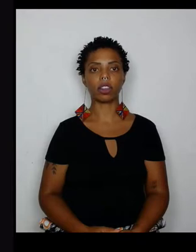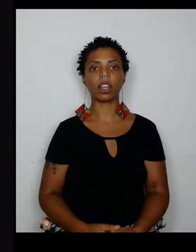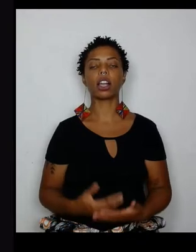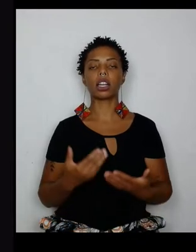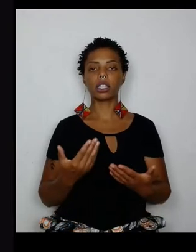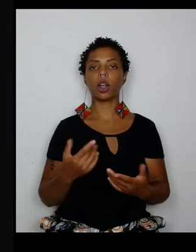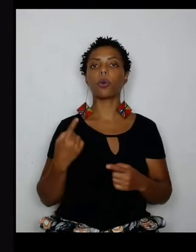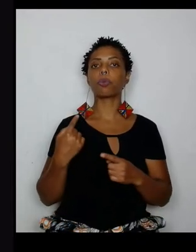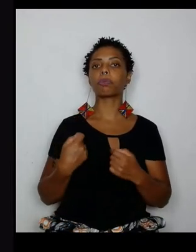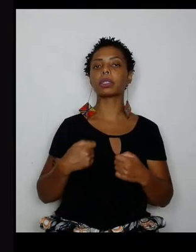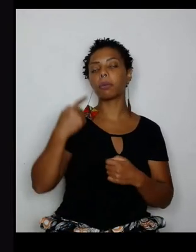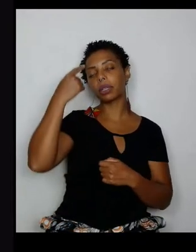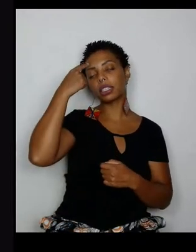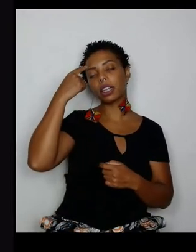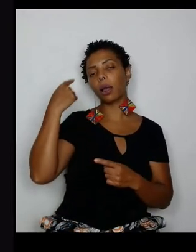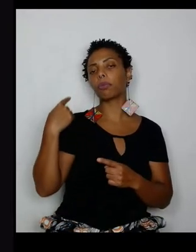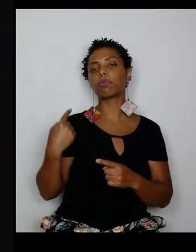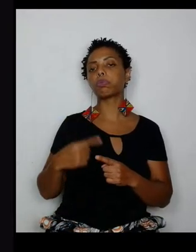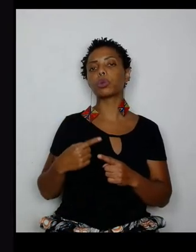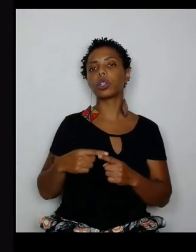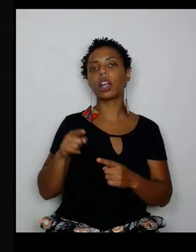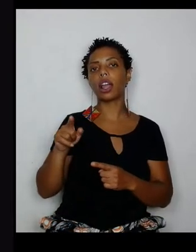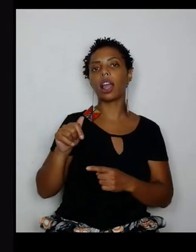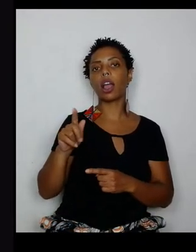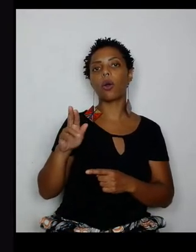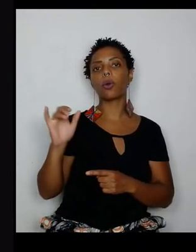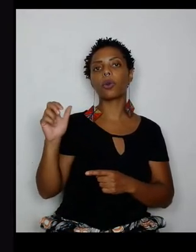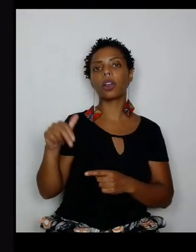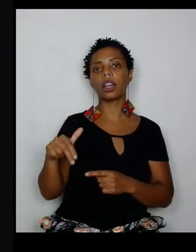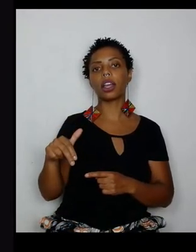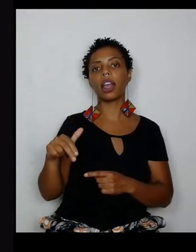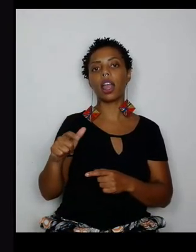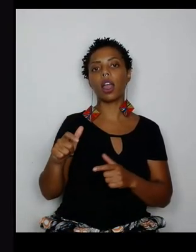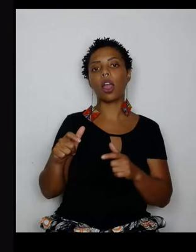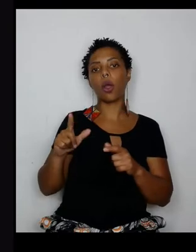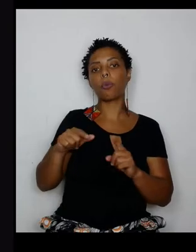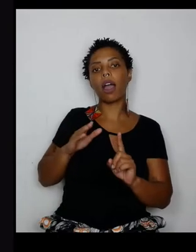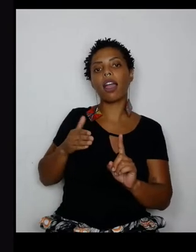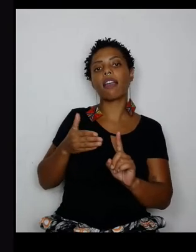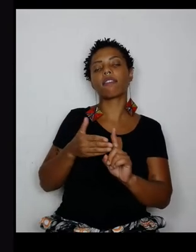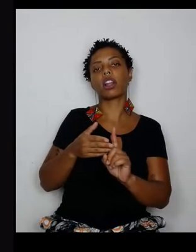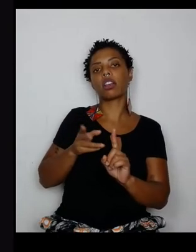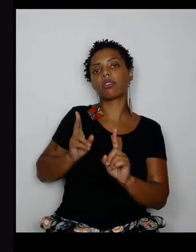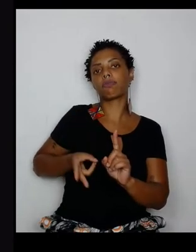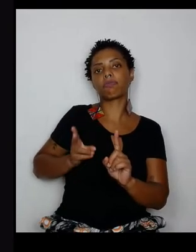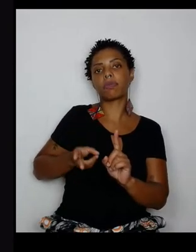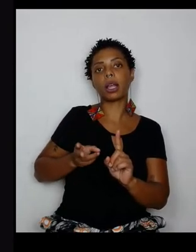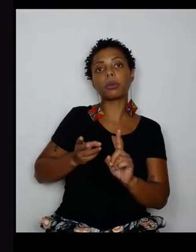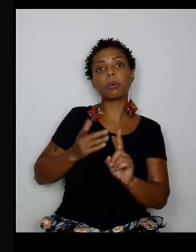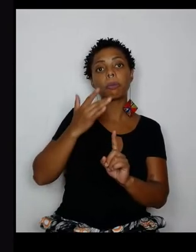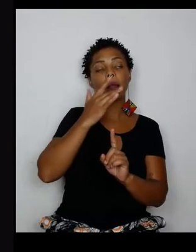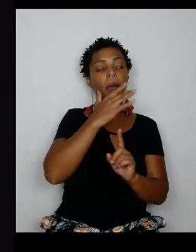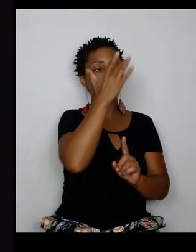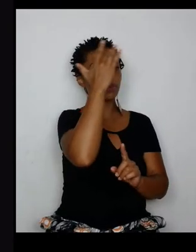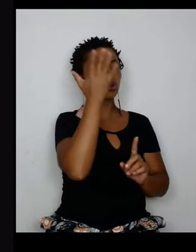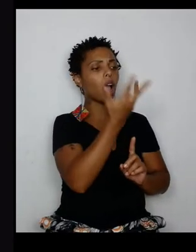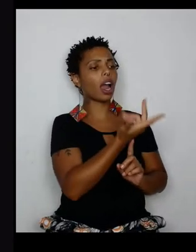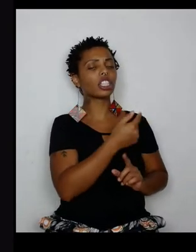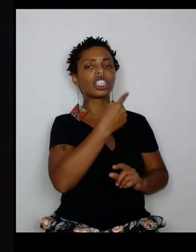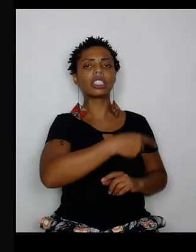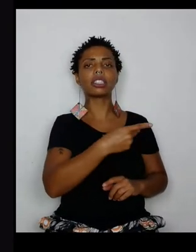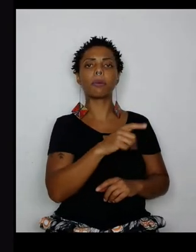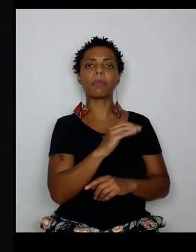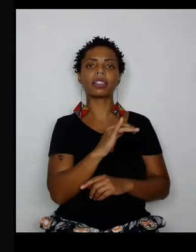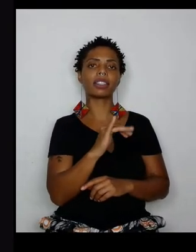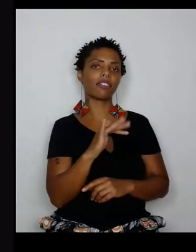enduring point of reference for indigenous pacific contemporary artists so let's briefly set the scene in relation to